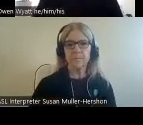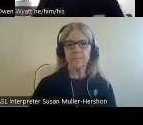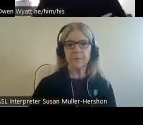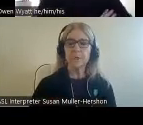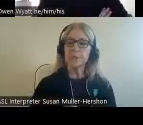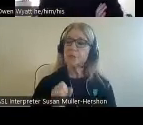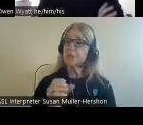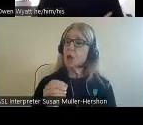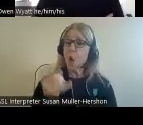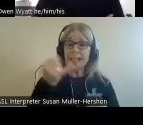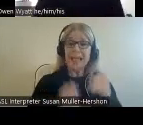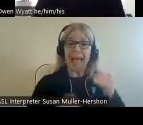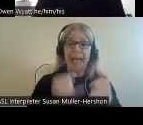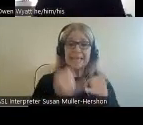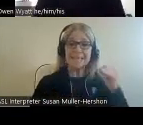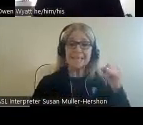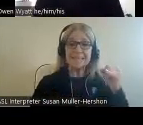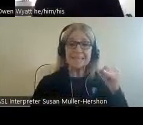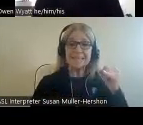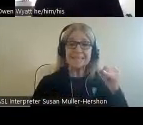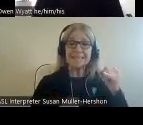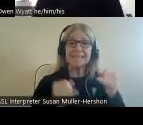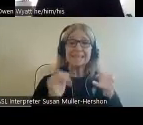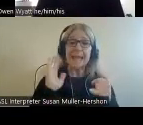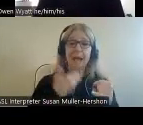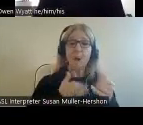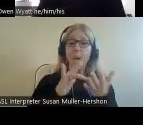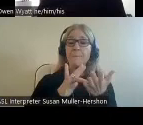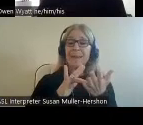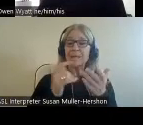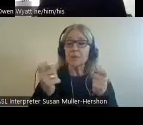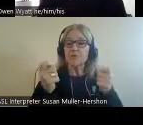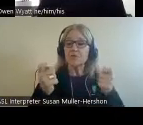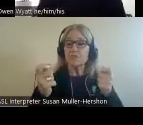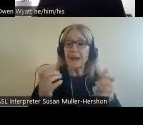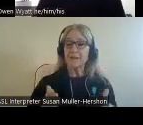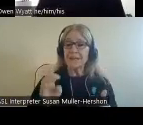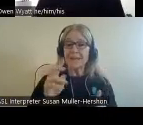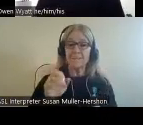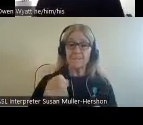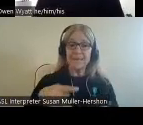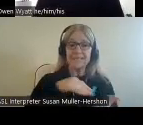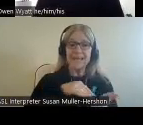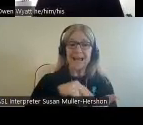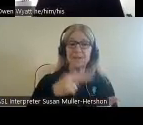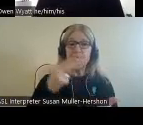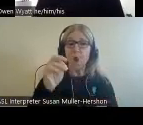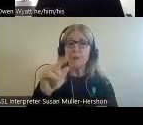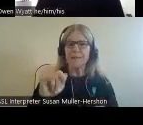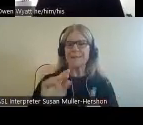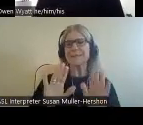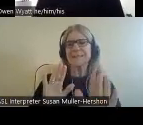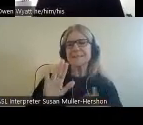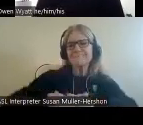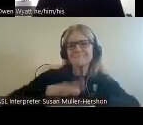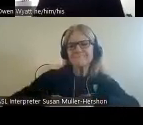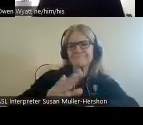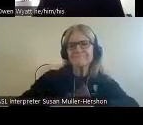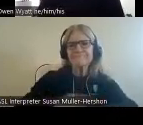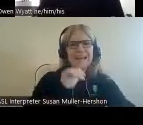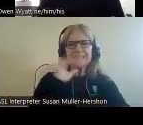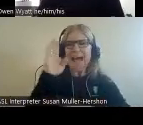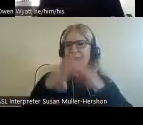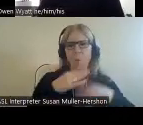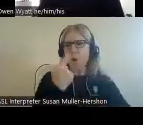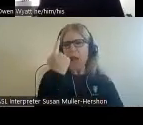So lastly here, our medical director at the EAP, Dr. Herman, he likes to say, don't worry alone. And